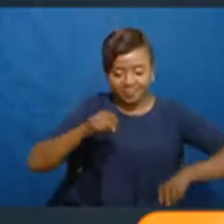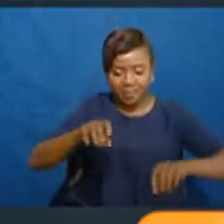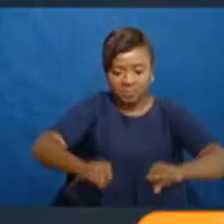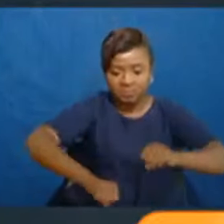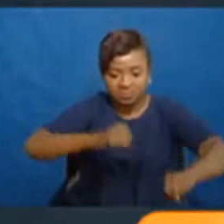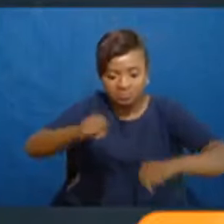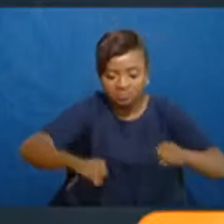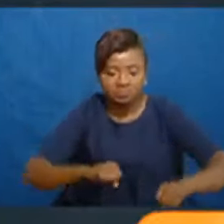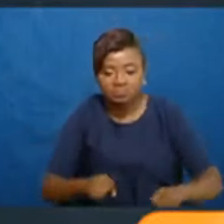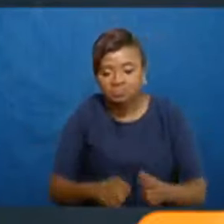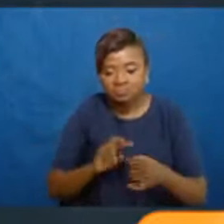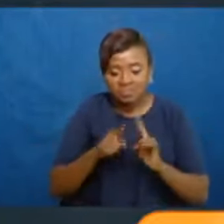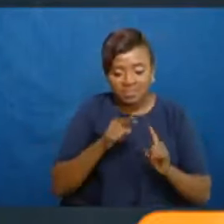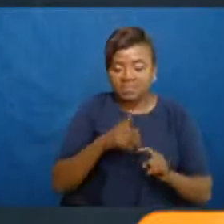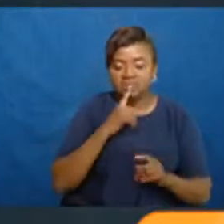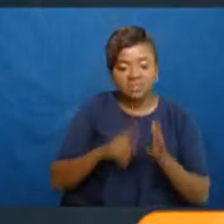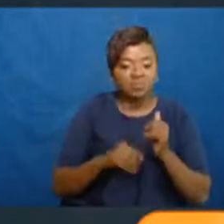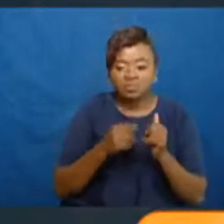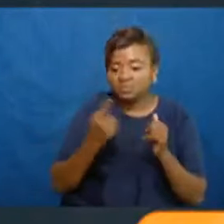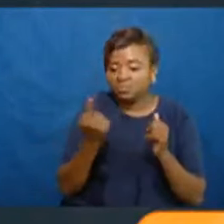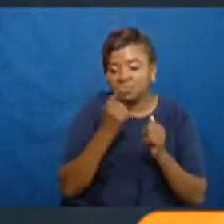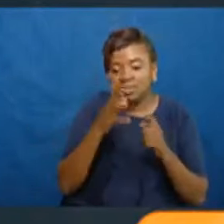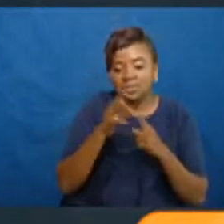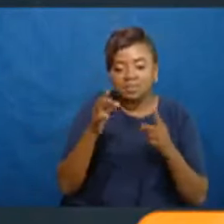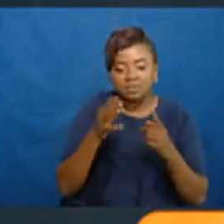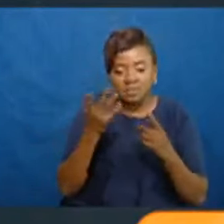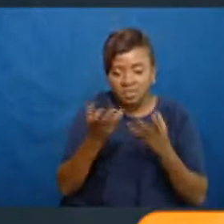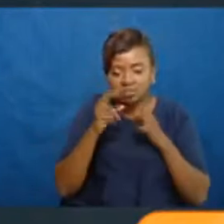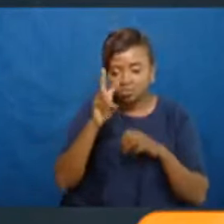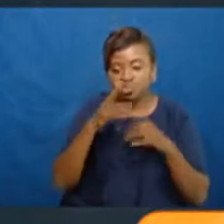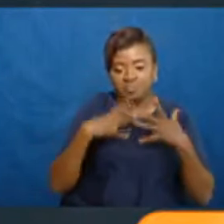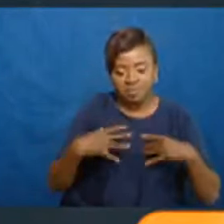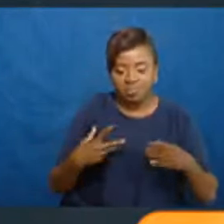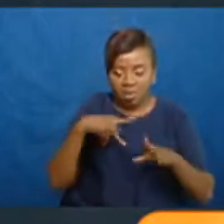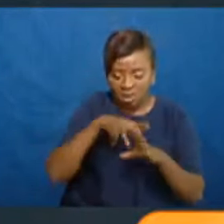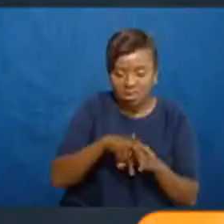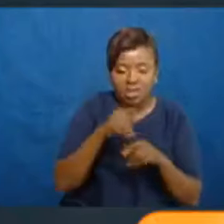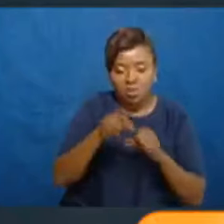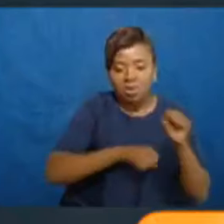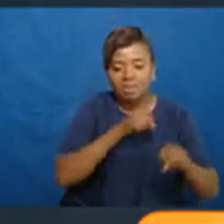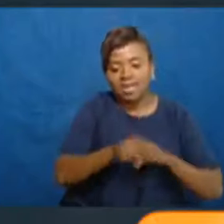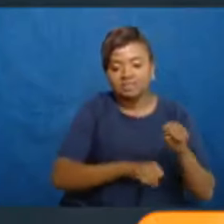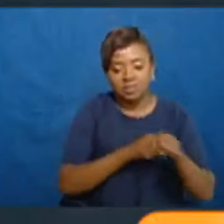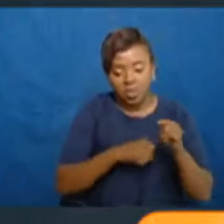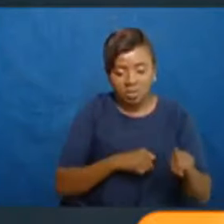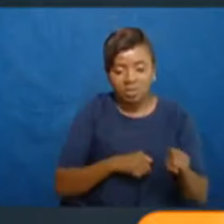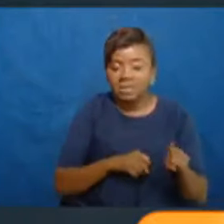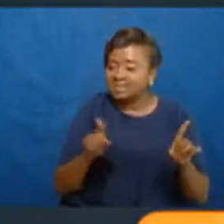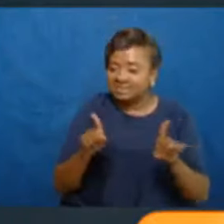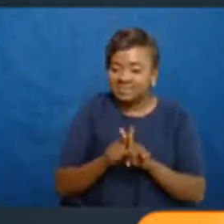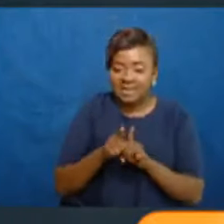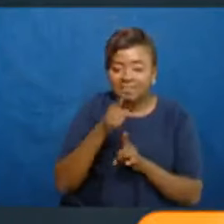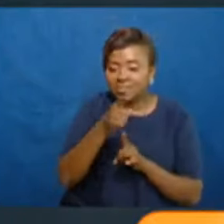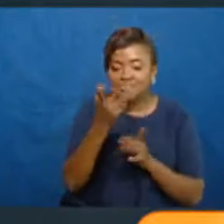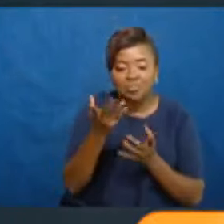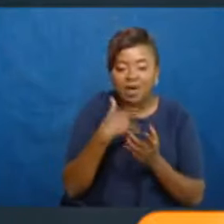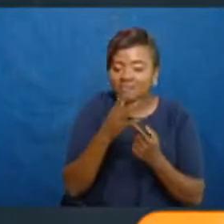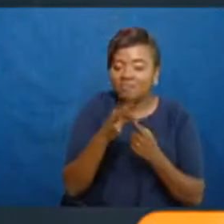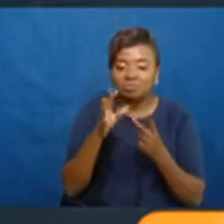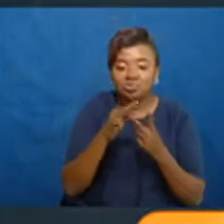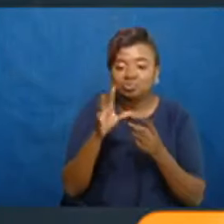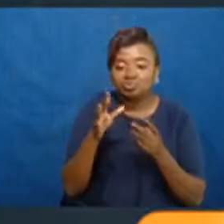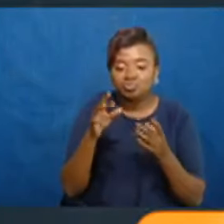the rift, the valley and the lake, but only two at a time. This has been